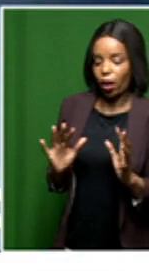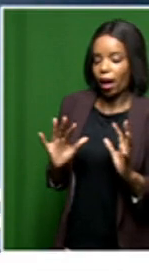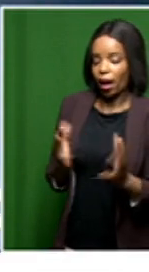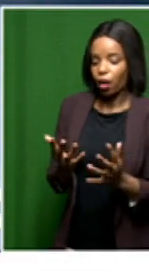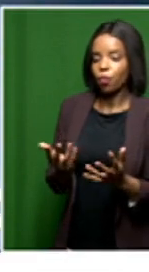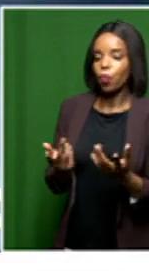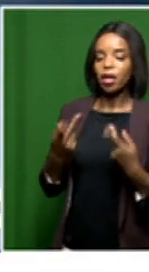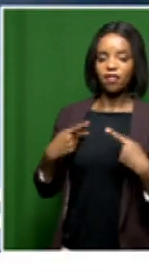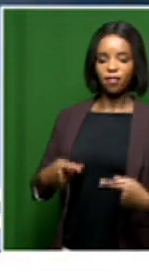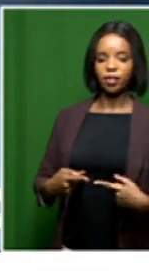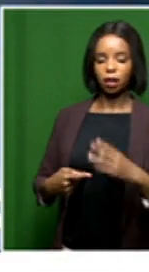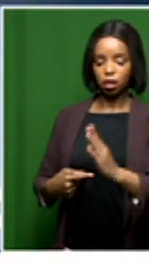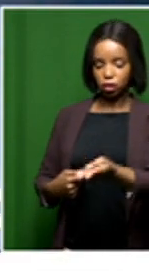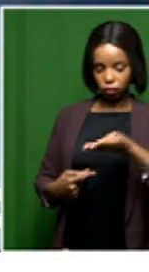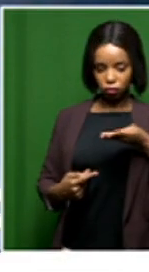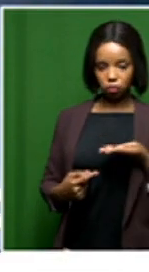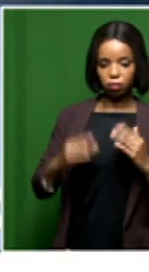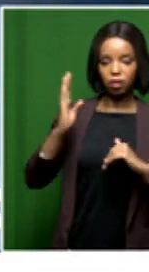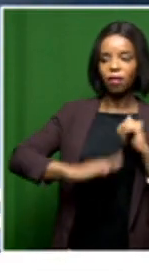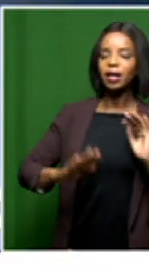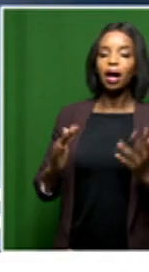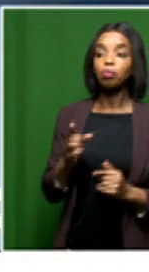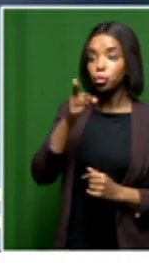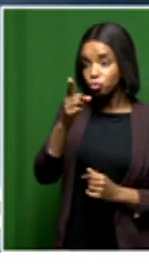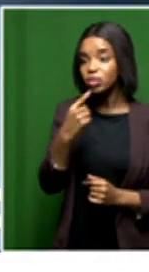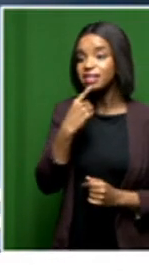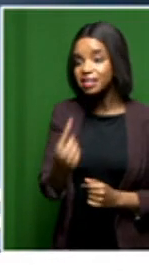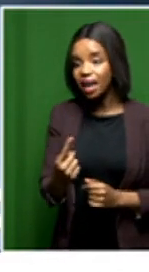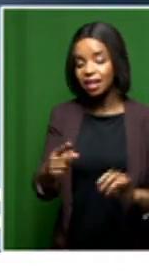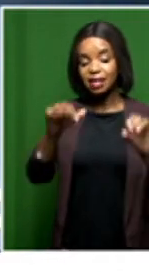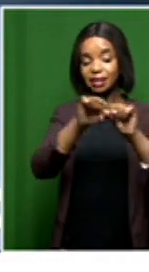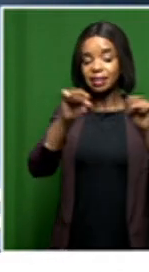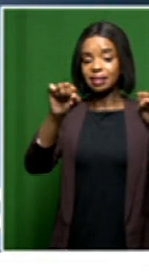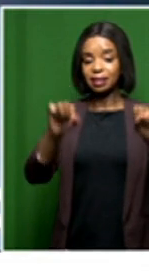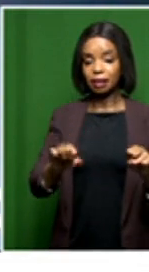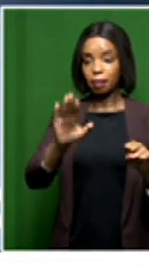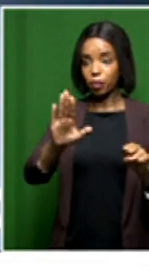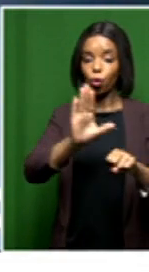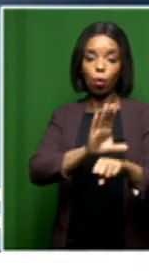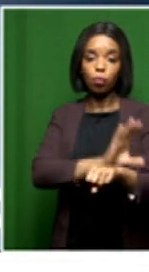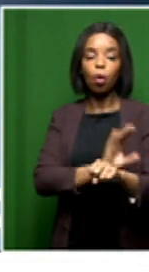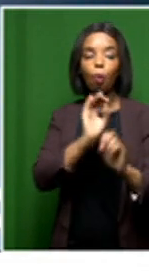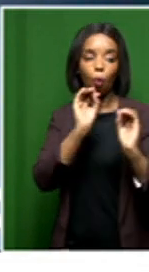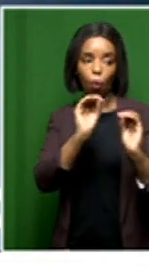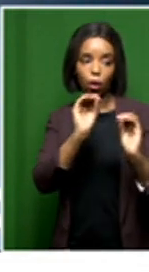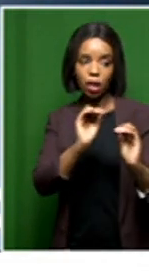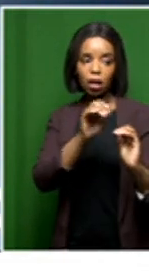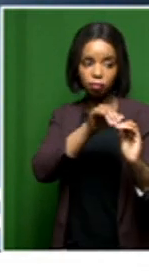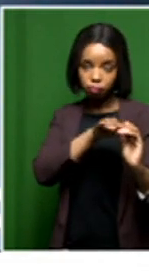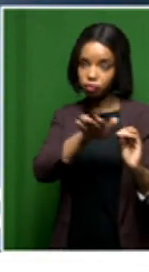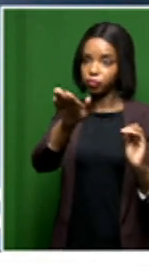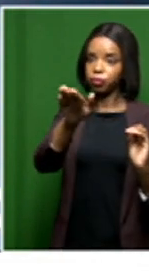we physically receive them? It may say on your system that you've posted it, But how do you know that I've received